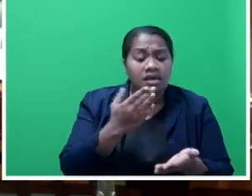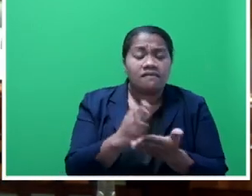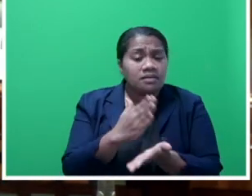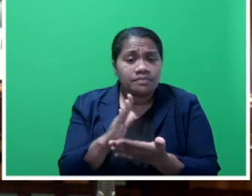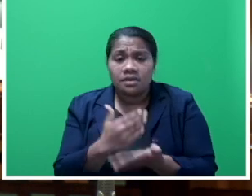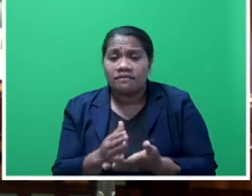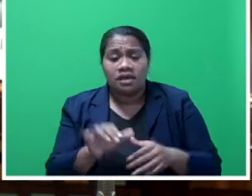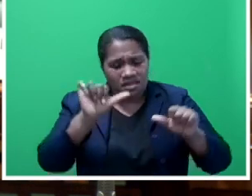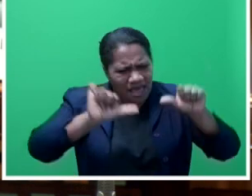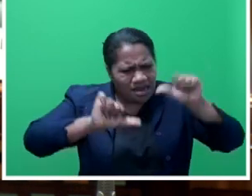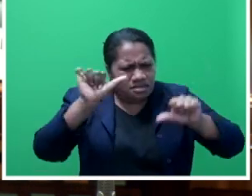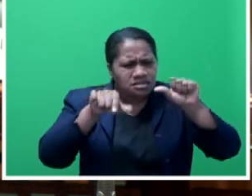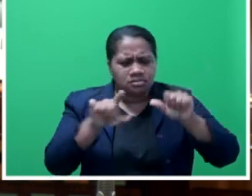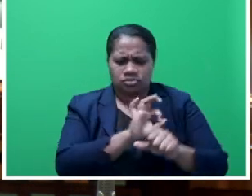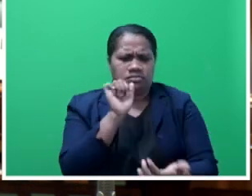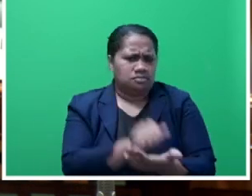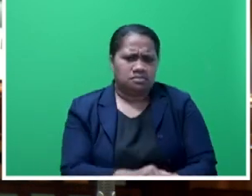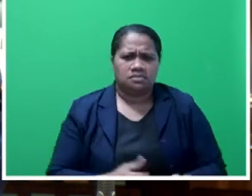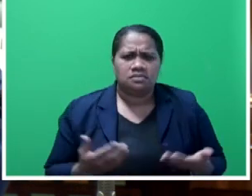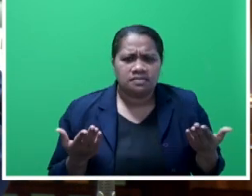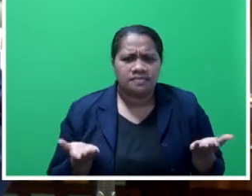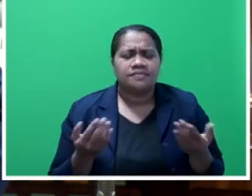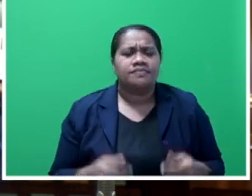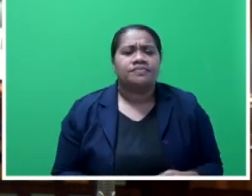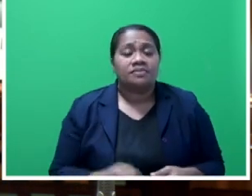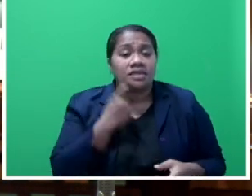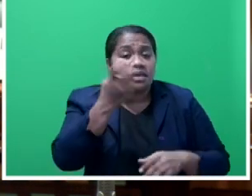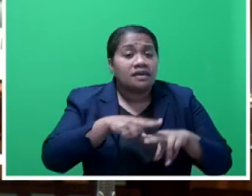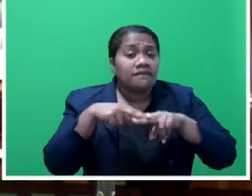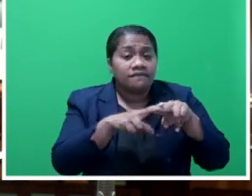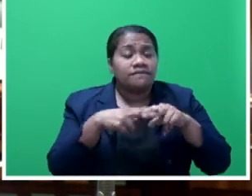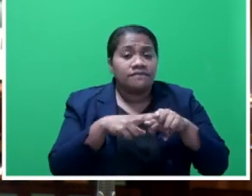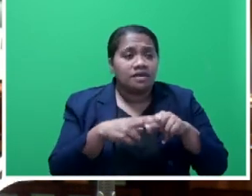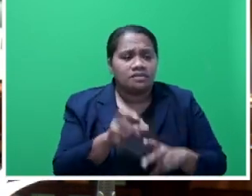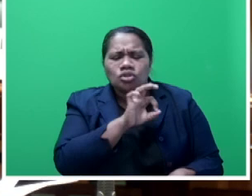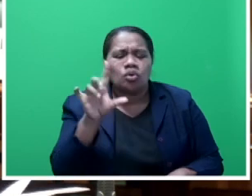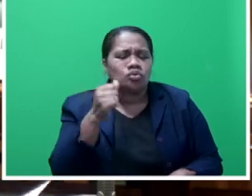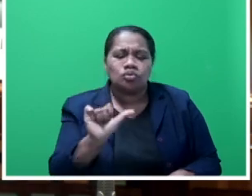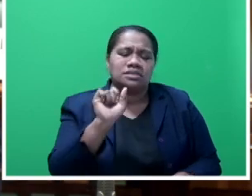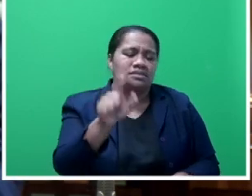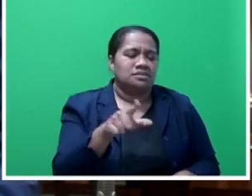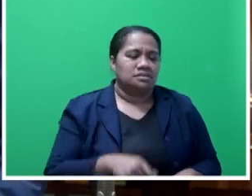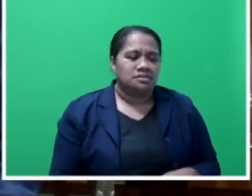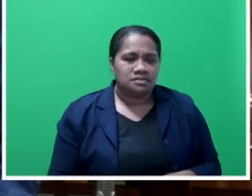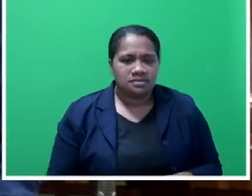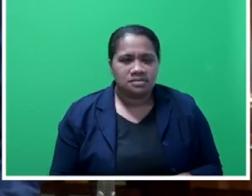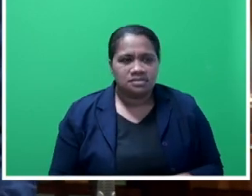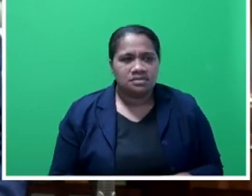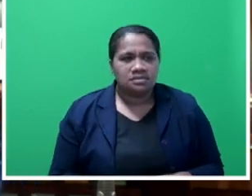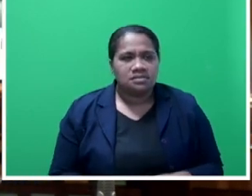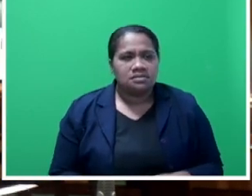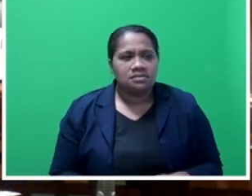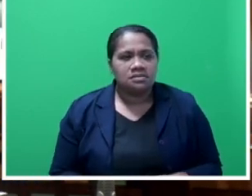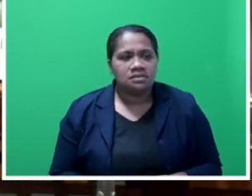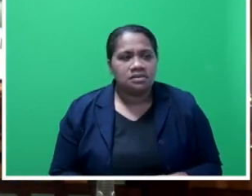FNPF, the analysis, incorrect. Care Fiji app, don't use that, Mr. Speaker, sir. Opposed to outsourcing,